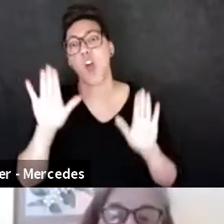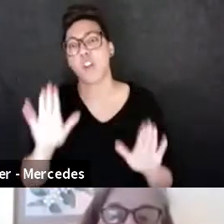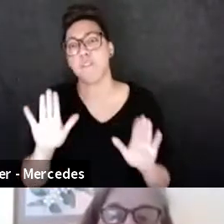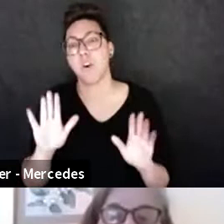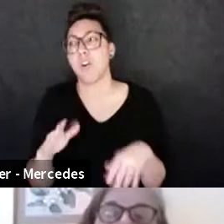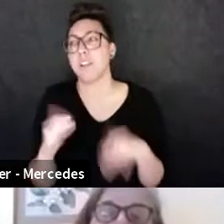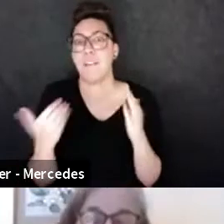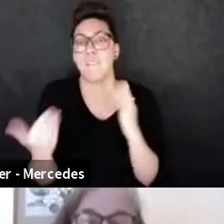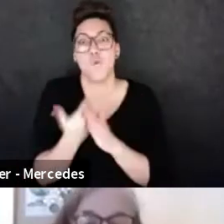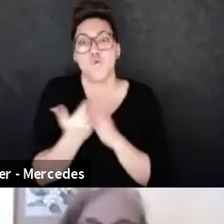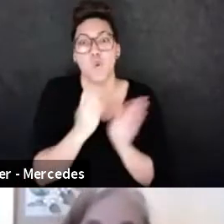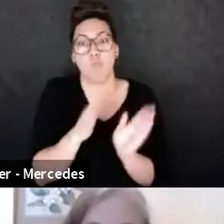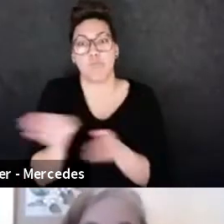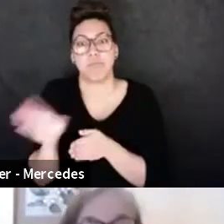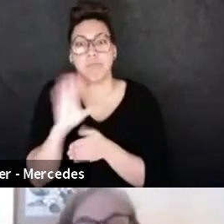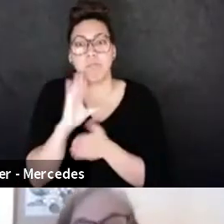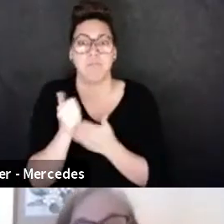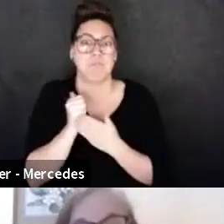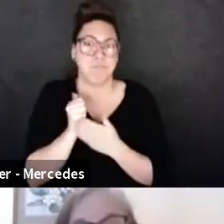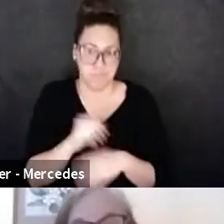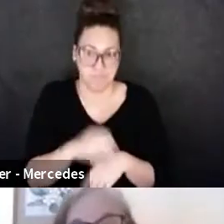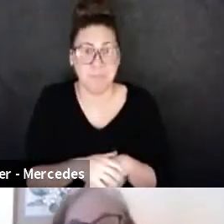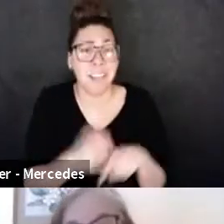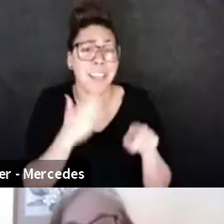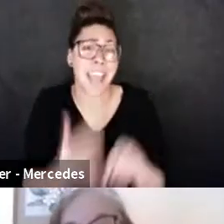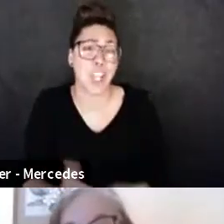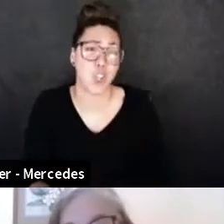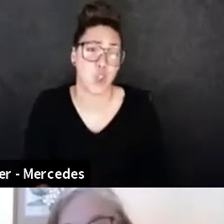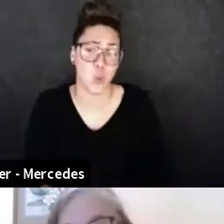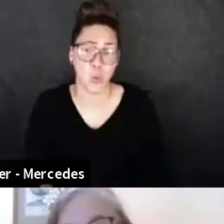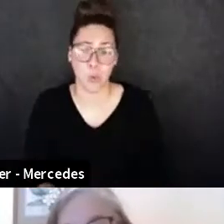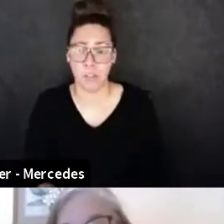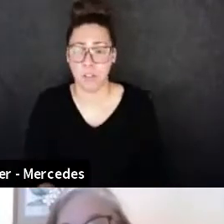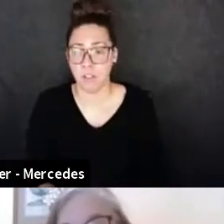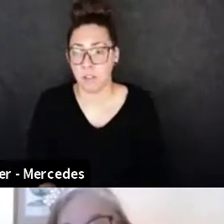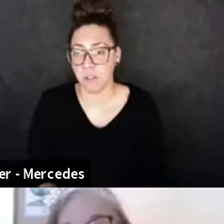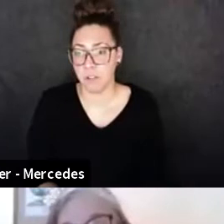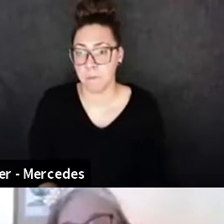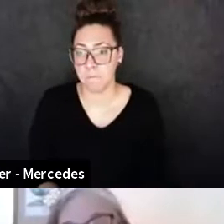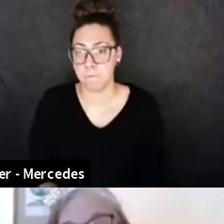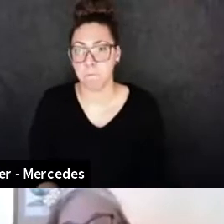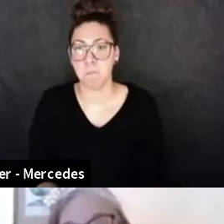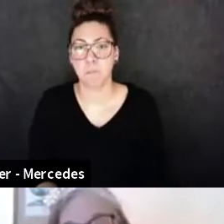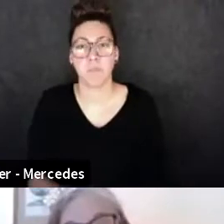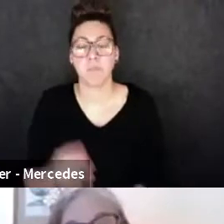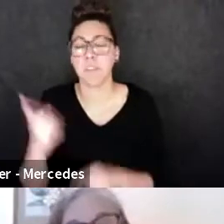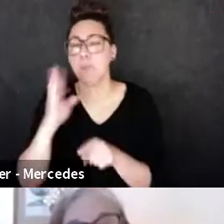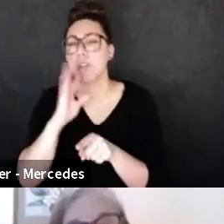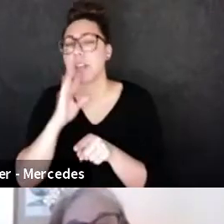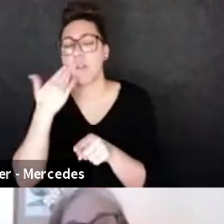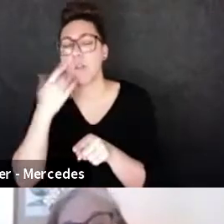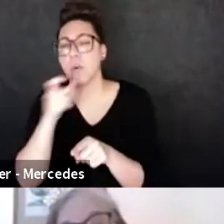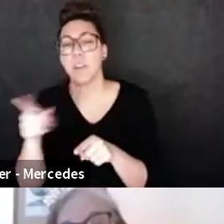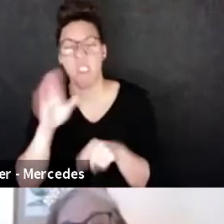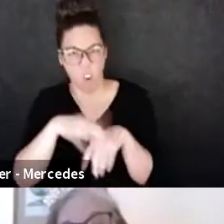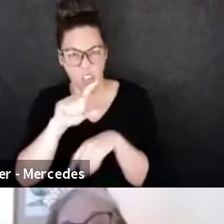so helpful for us. Thank you, Rio. Yeah, thank you. Jody, on that Zoom part that you were talking about, is